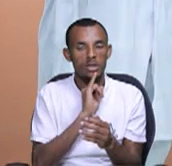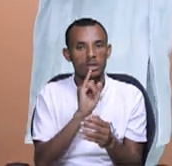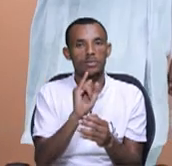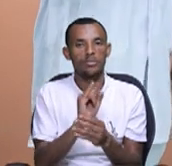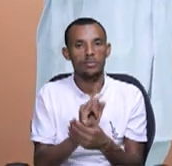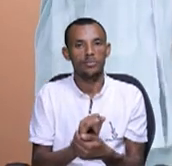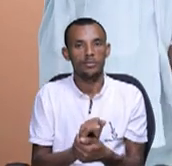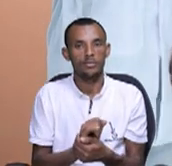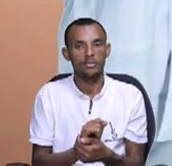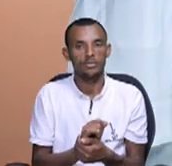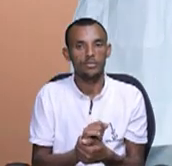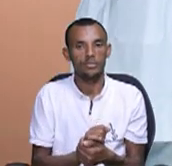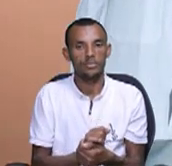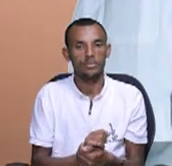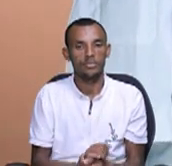a